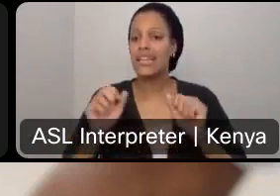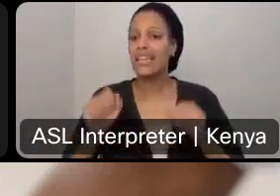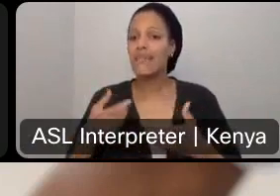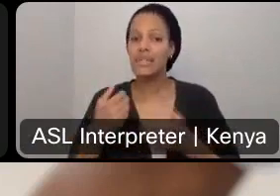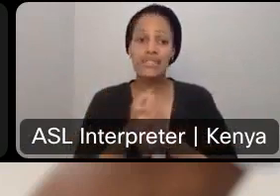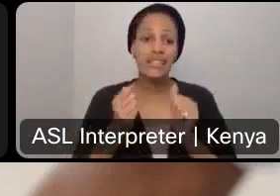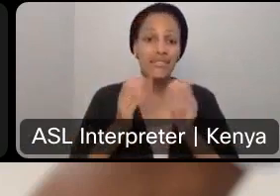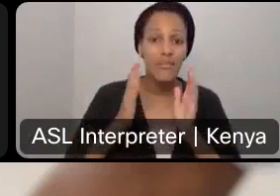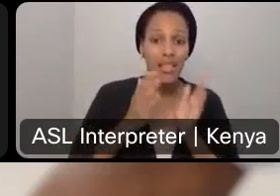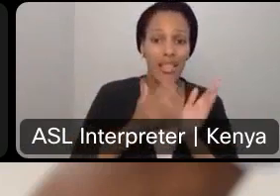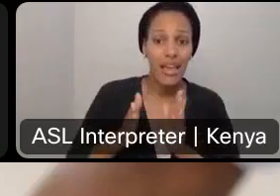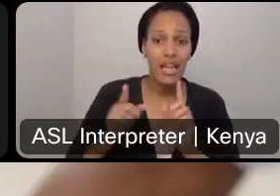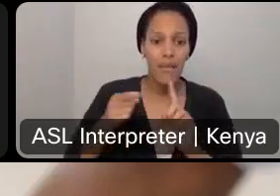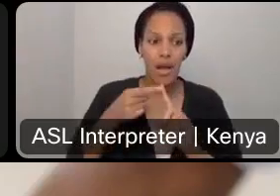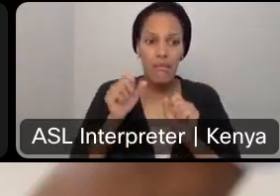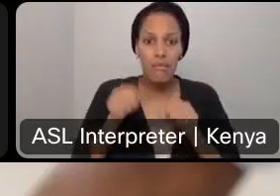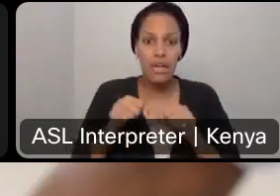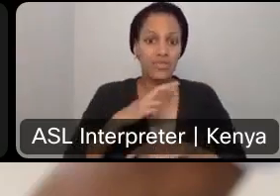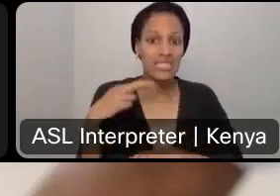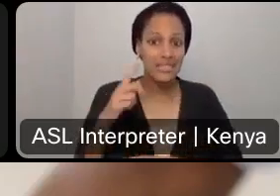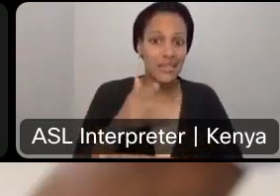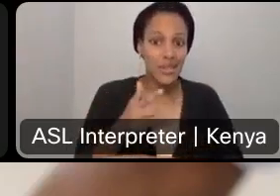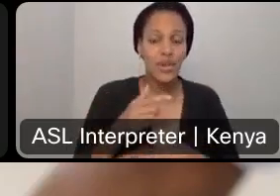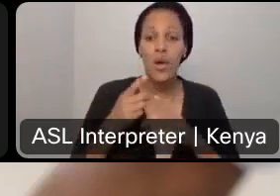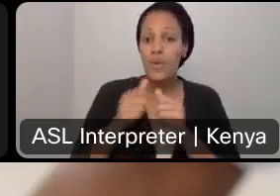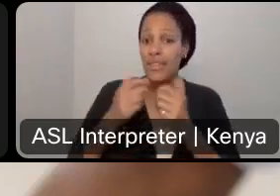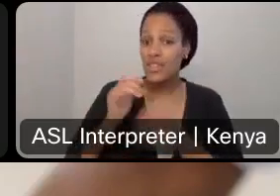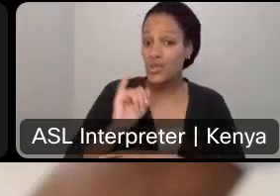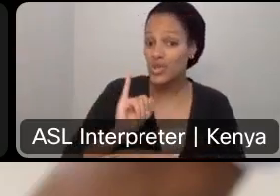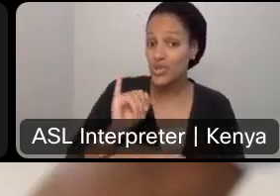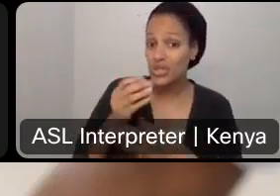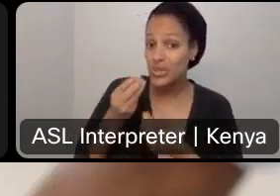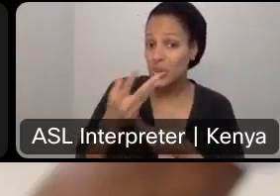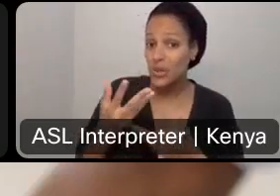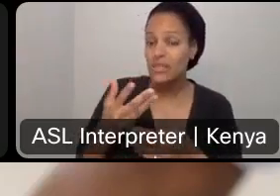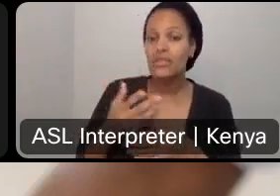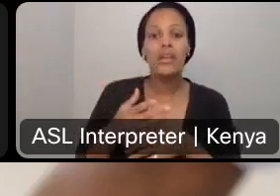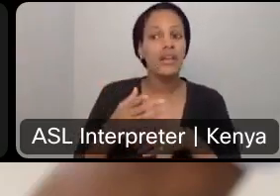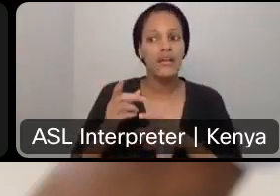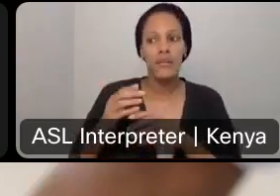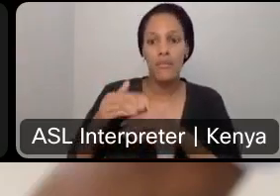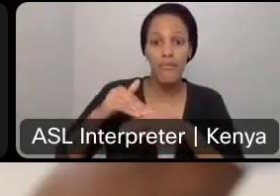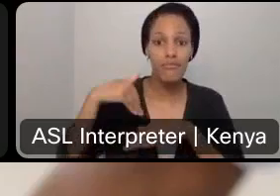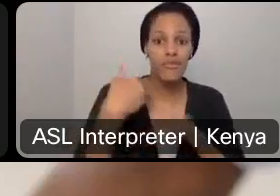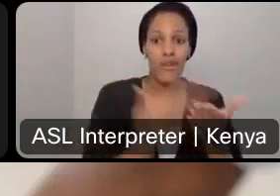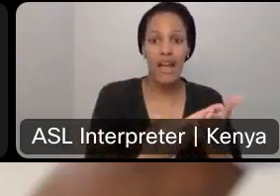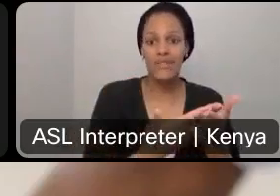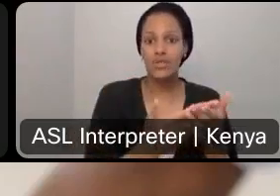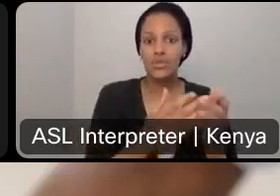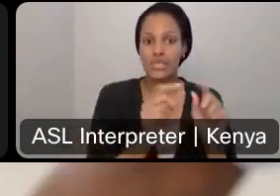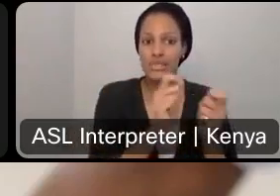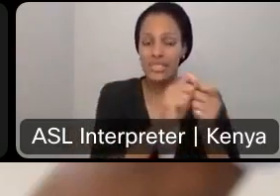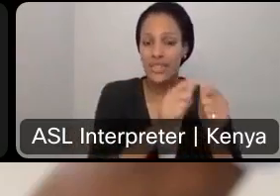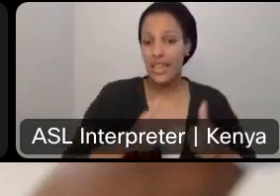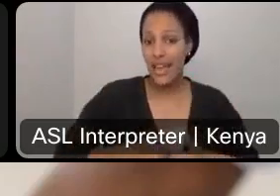planning around the potential risk of insurance notices being sent to an address that could alert an abusive